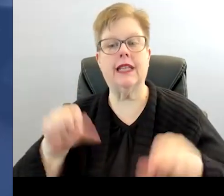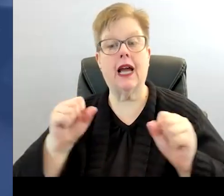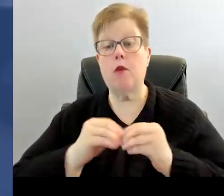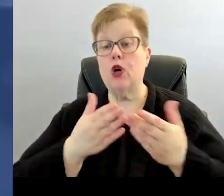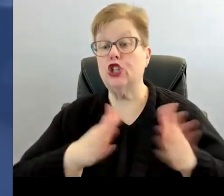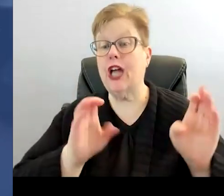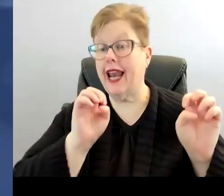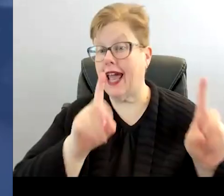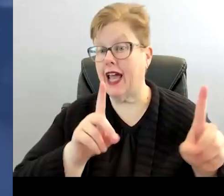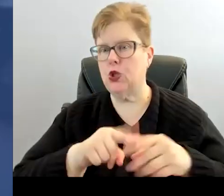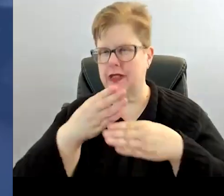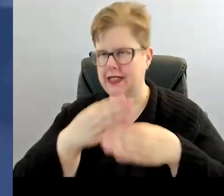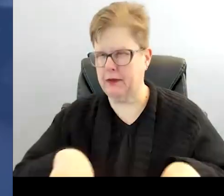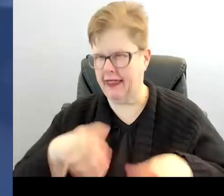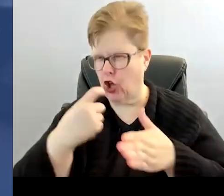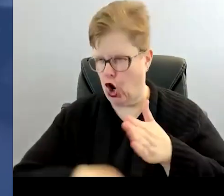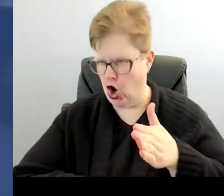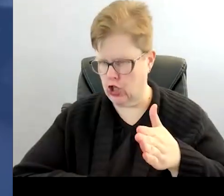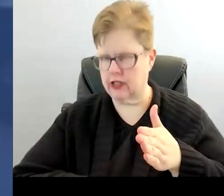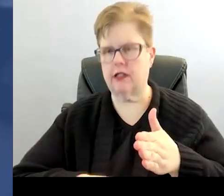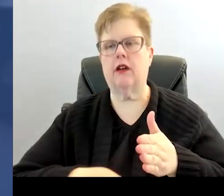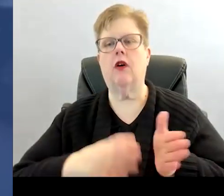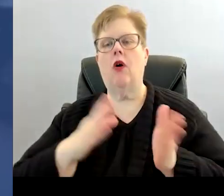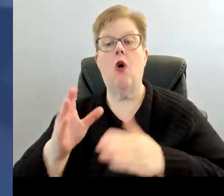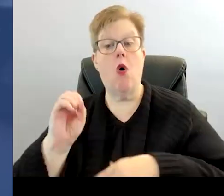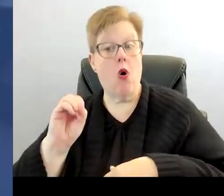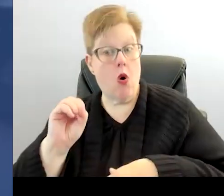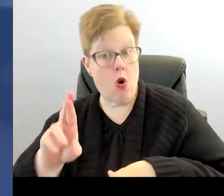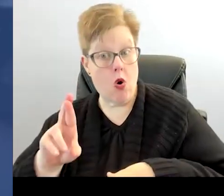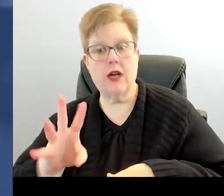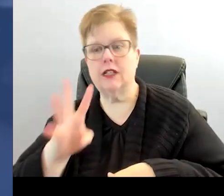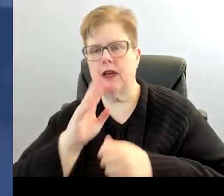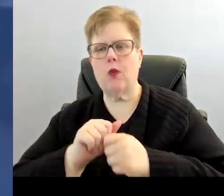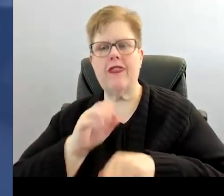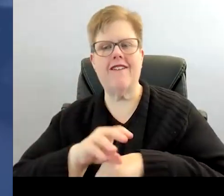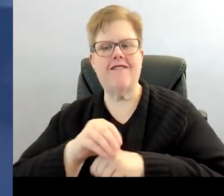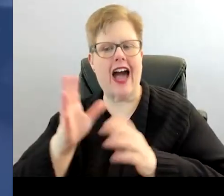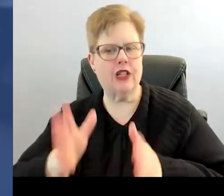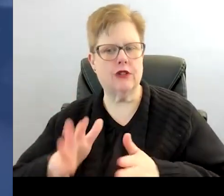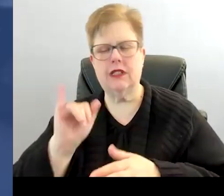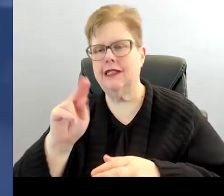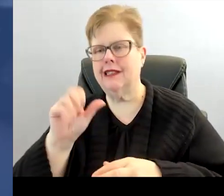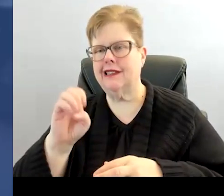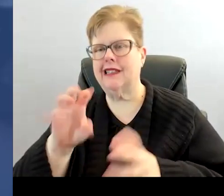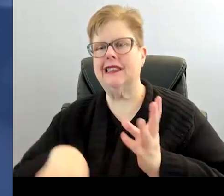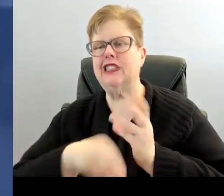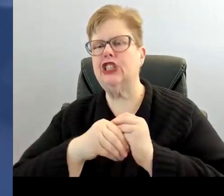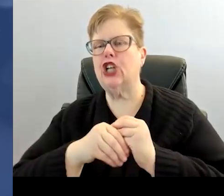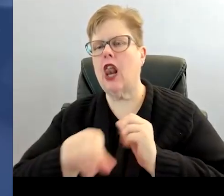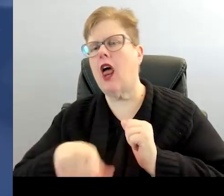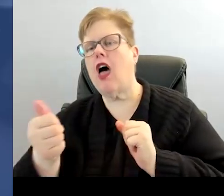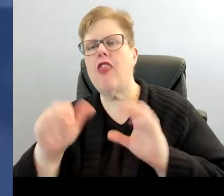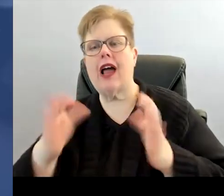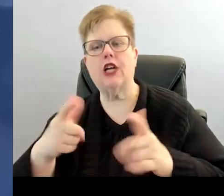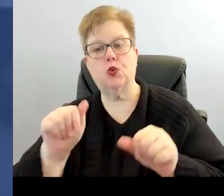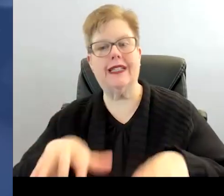to help split that cost. Or speak to your advisor about if there are additional or other courses you may be able